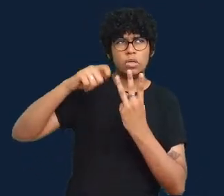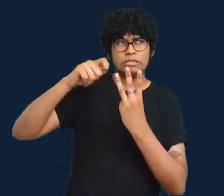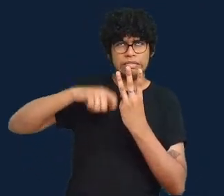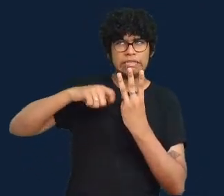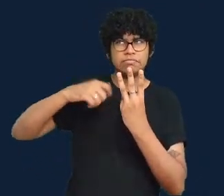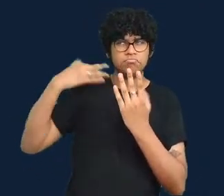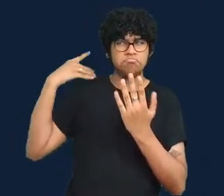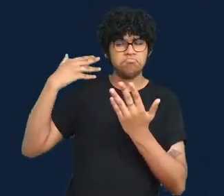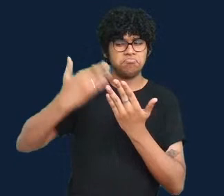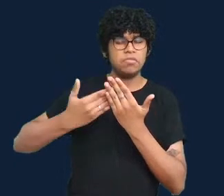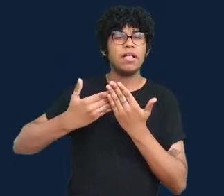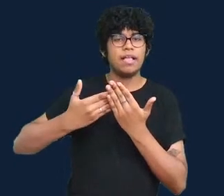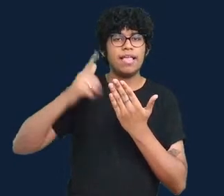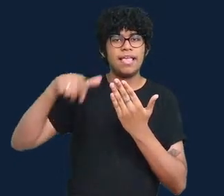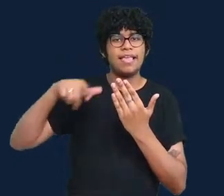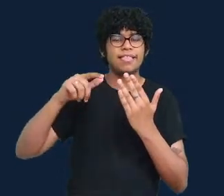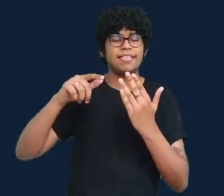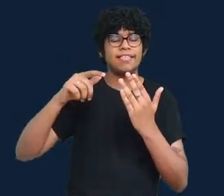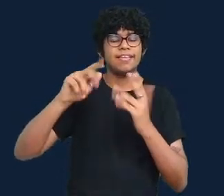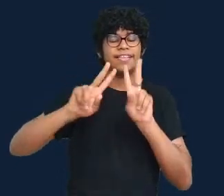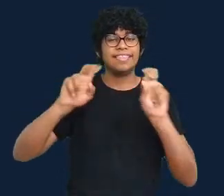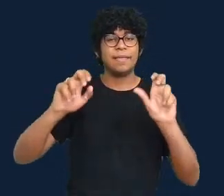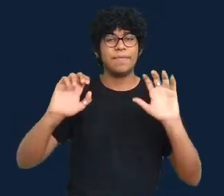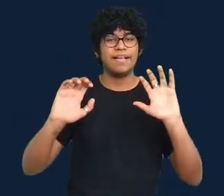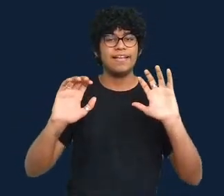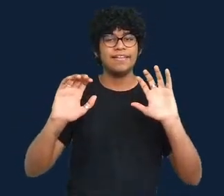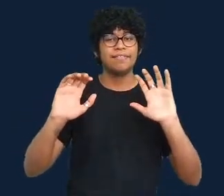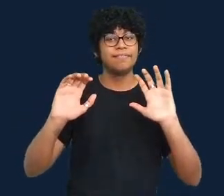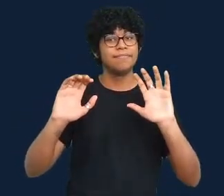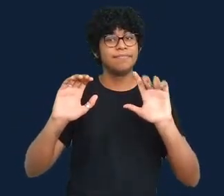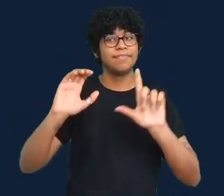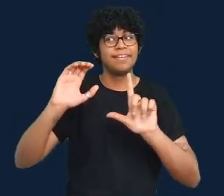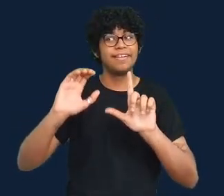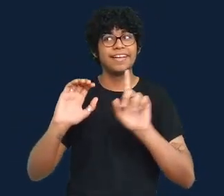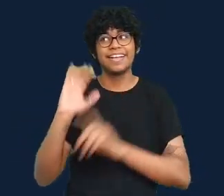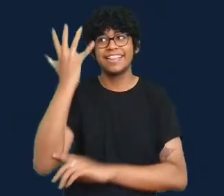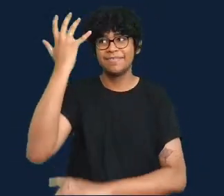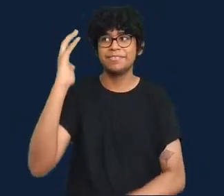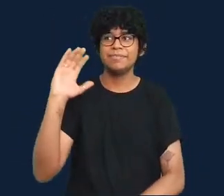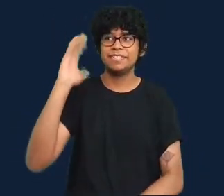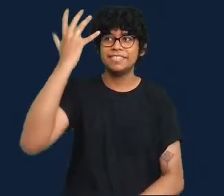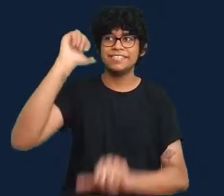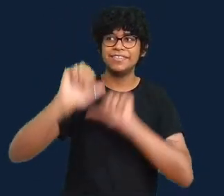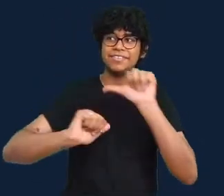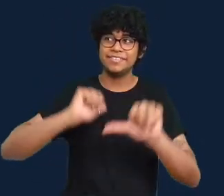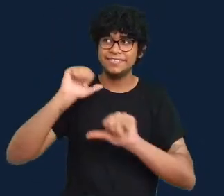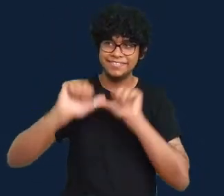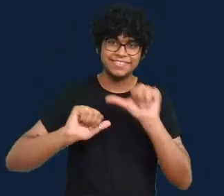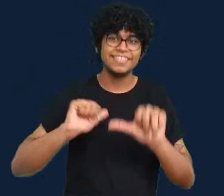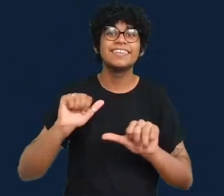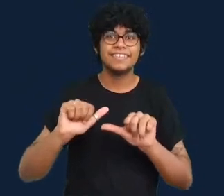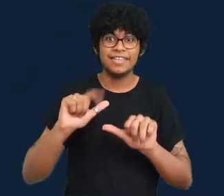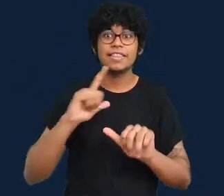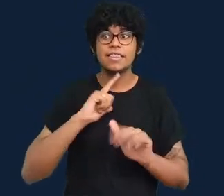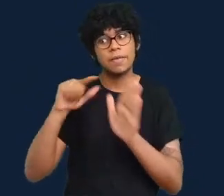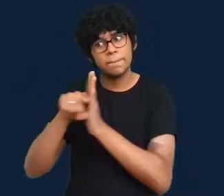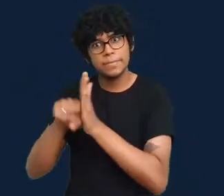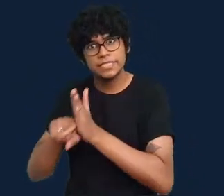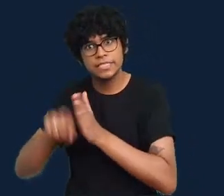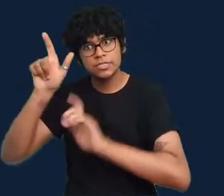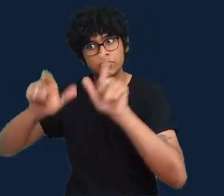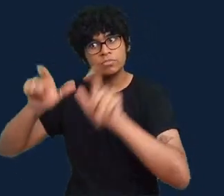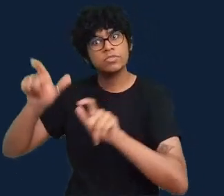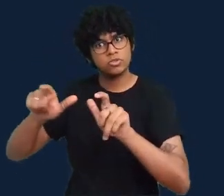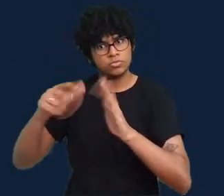it was something where like a lot of researchers got together to form this report, like to predict what our climate is going to